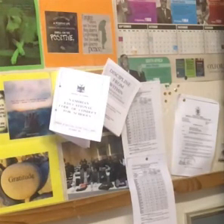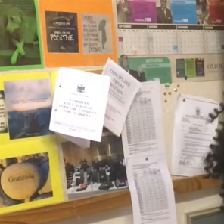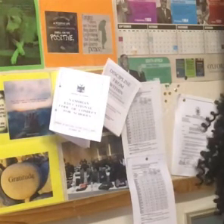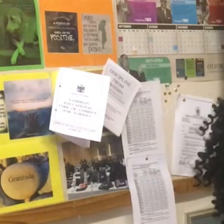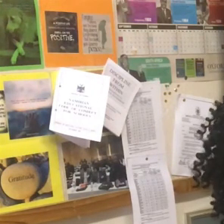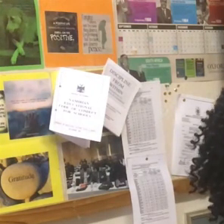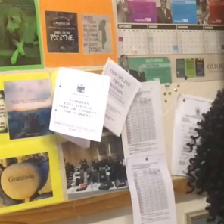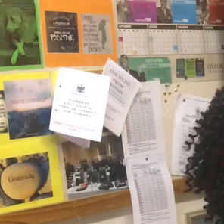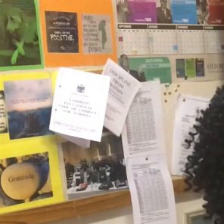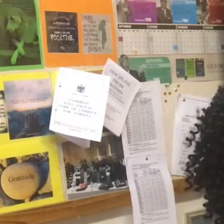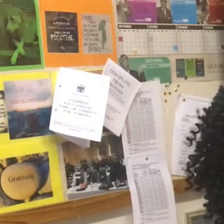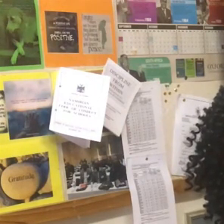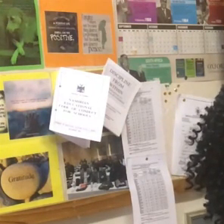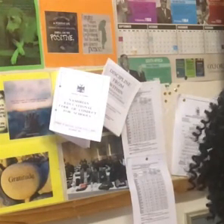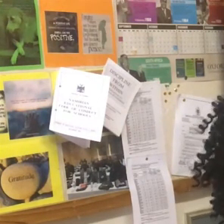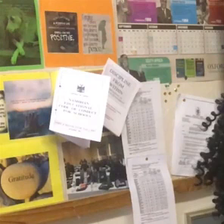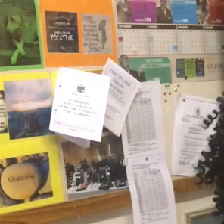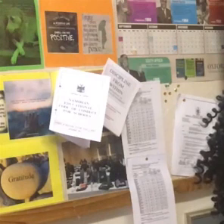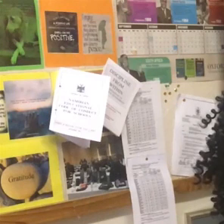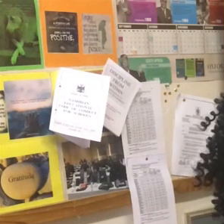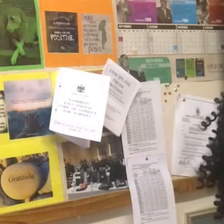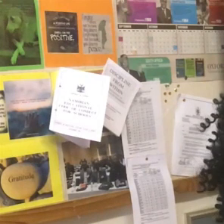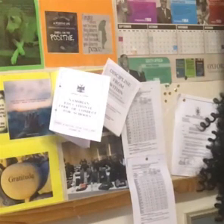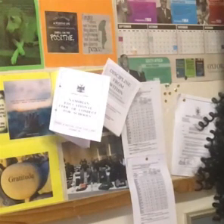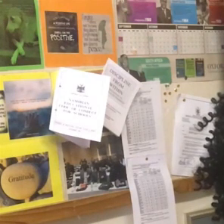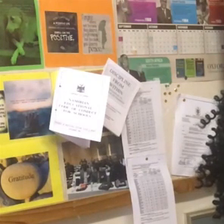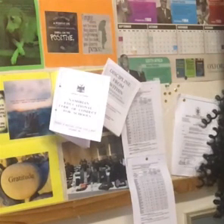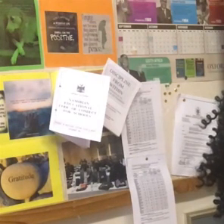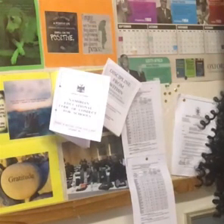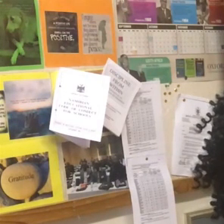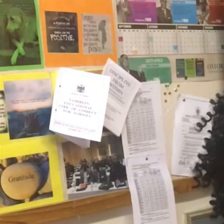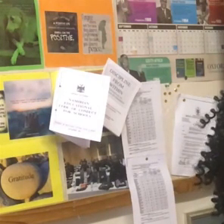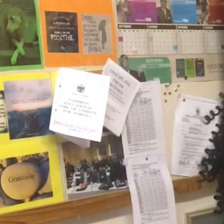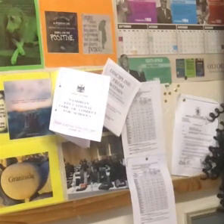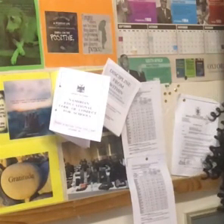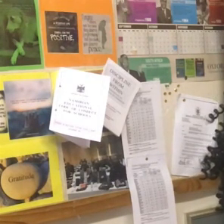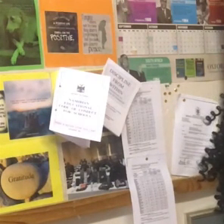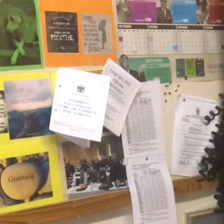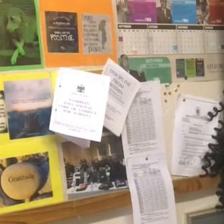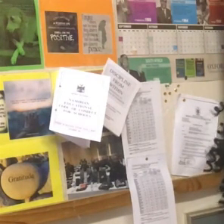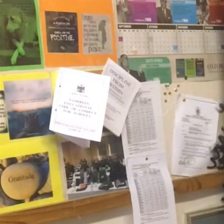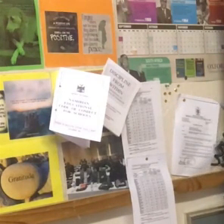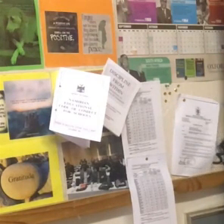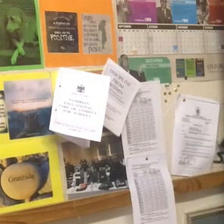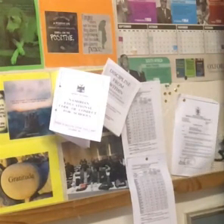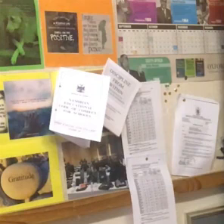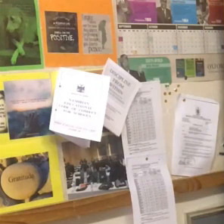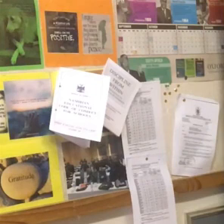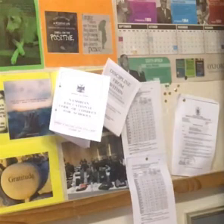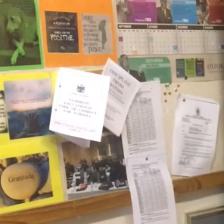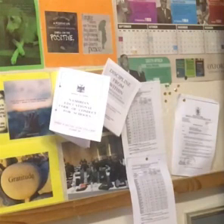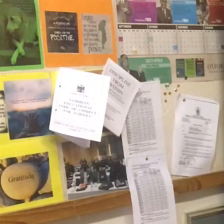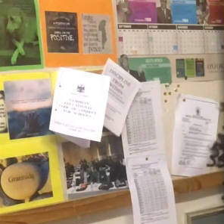school on them. And the principals were informed to collect these books at the Teachers Resource Centers or